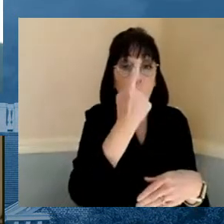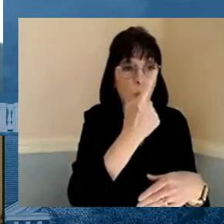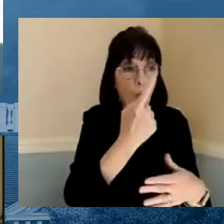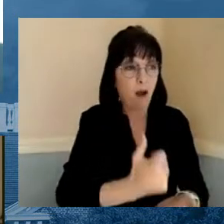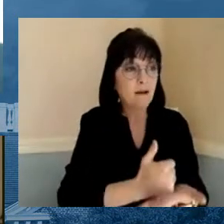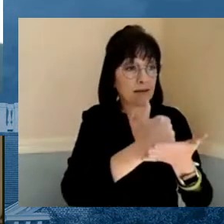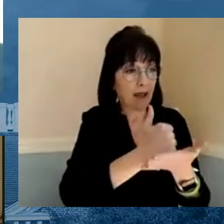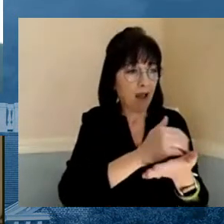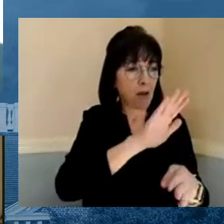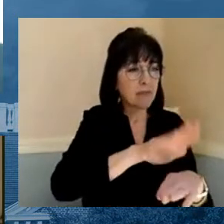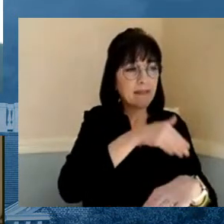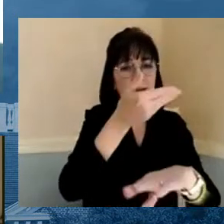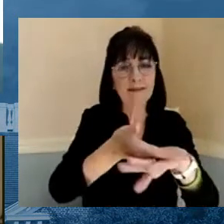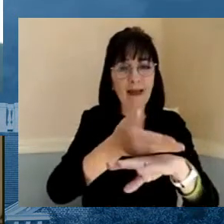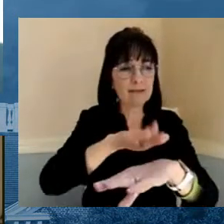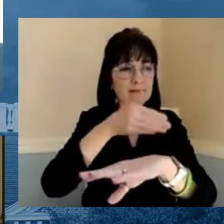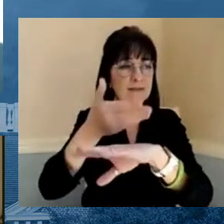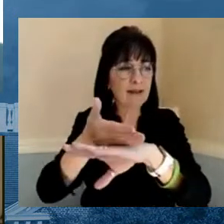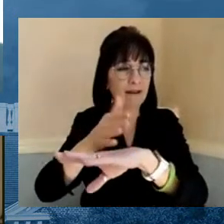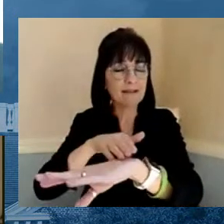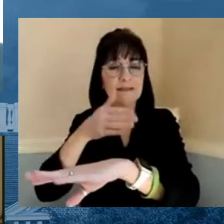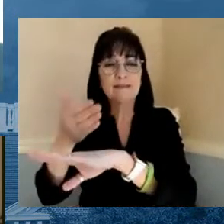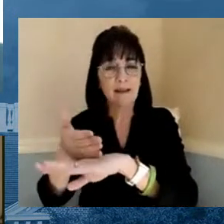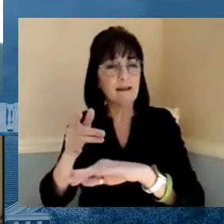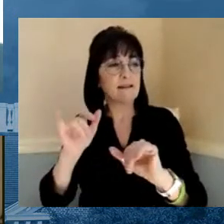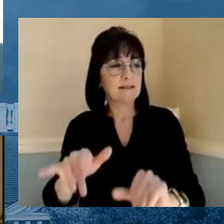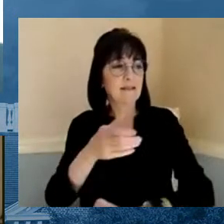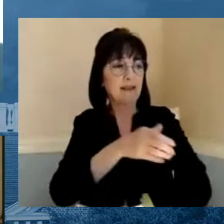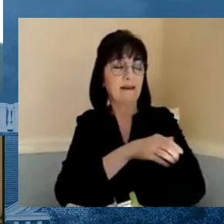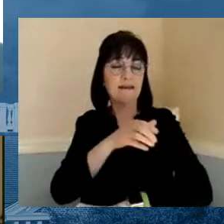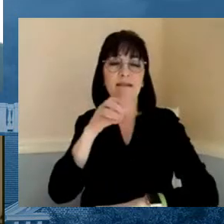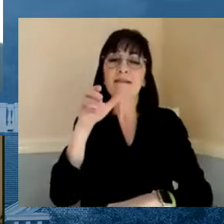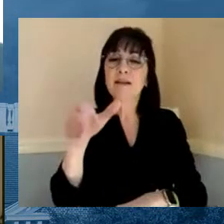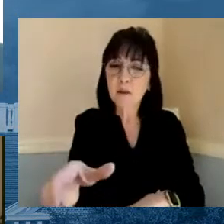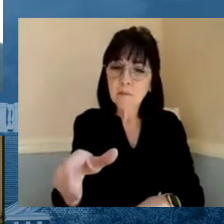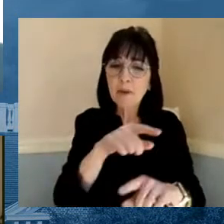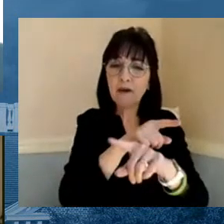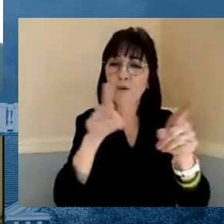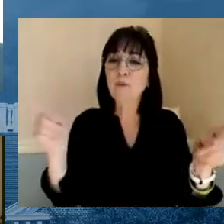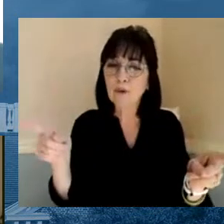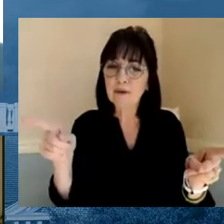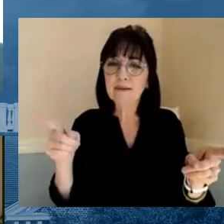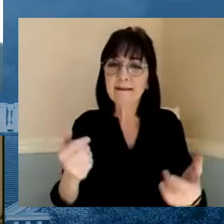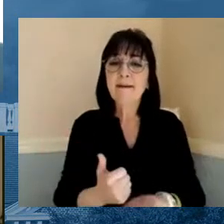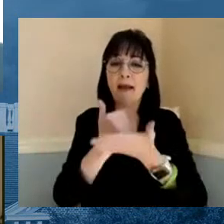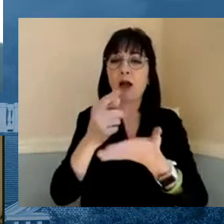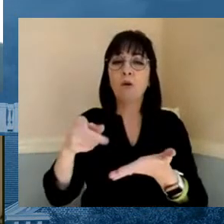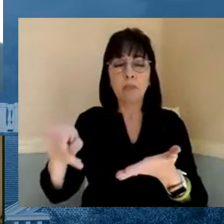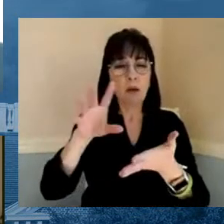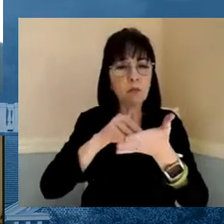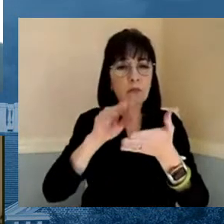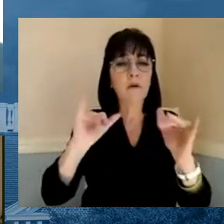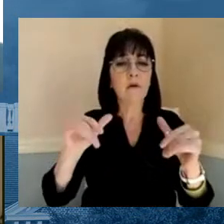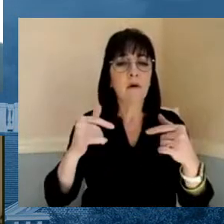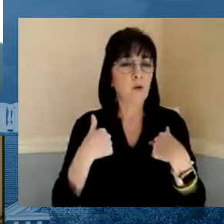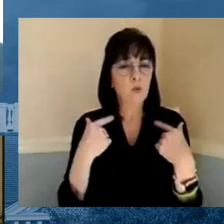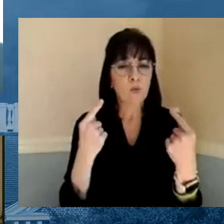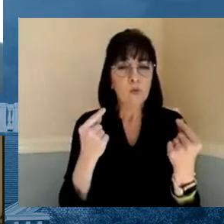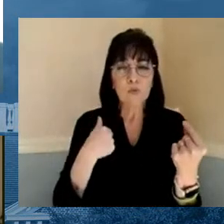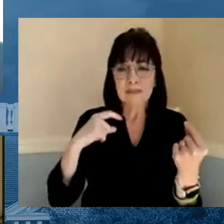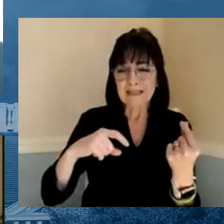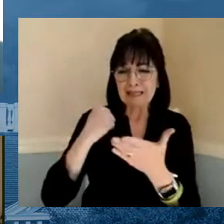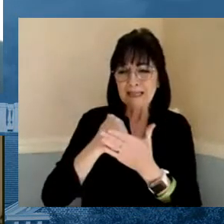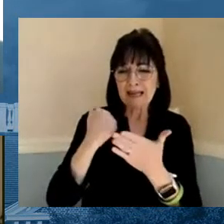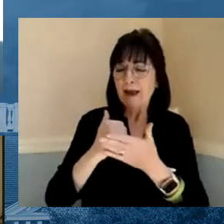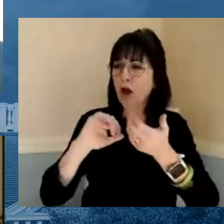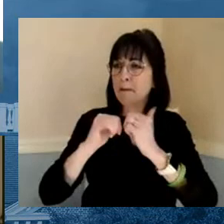way that allows them to be empowered to lead the charge and help navigate the system for their own family. It's a way of giving back. That's what we do